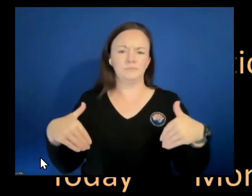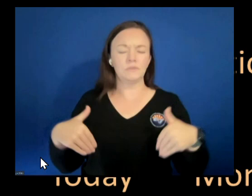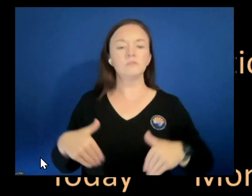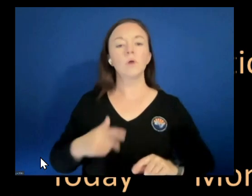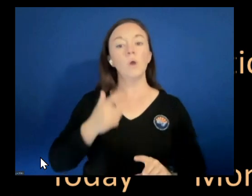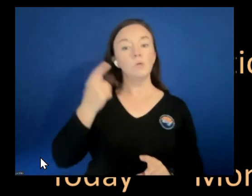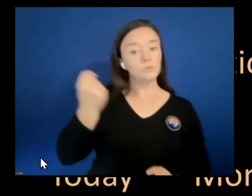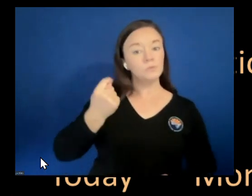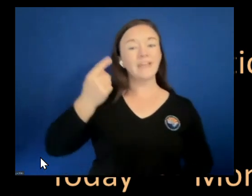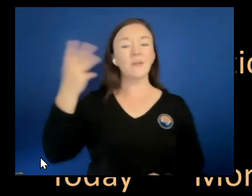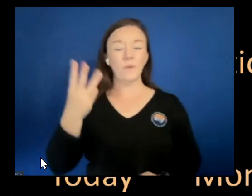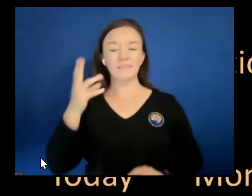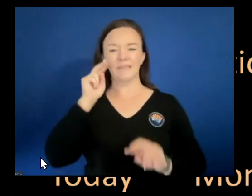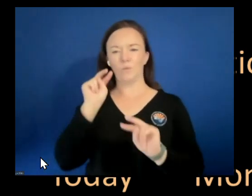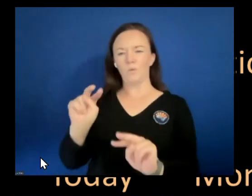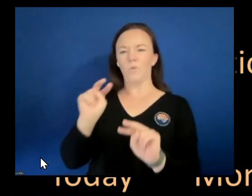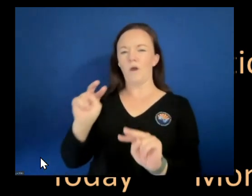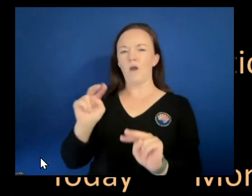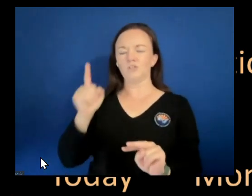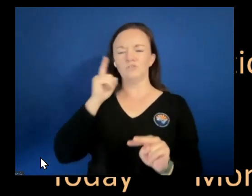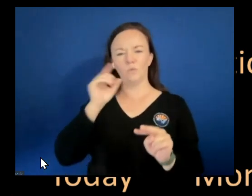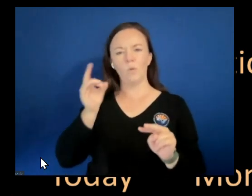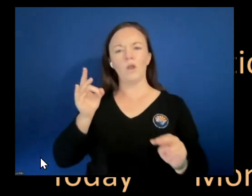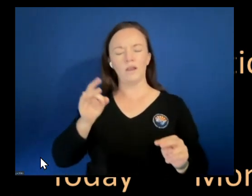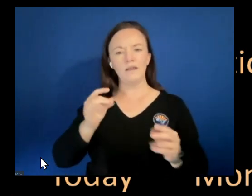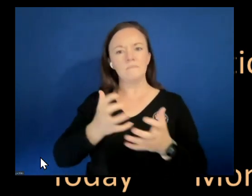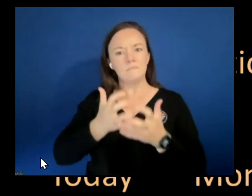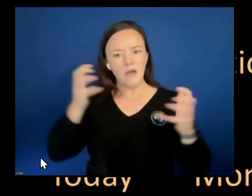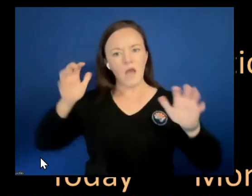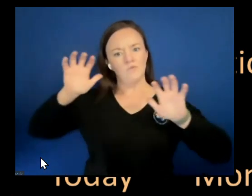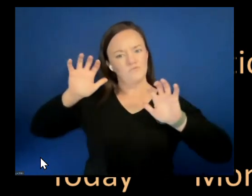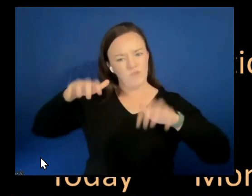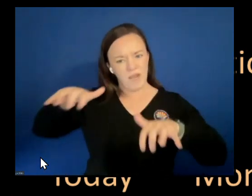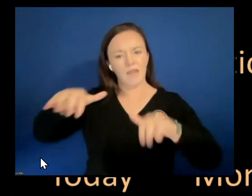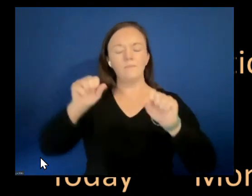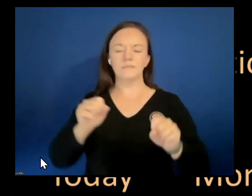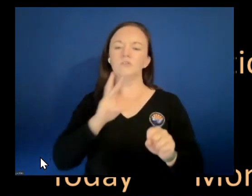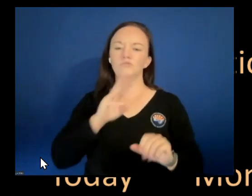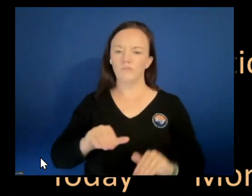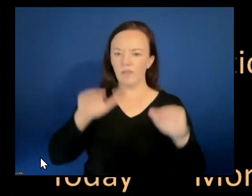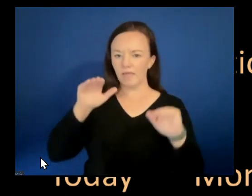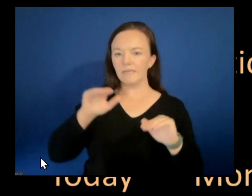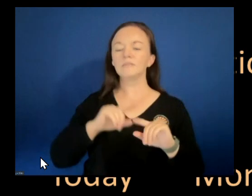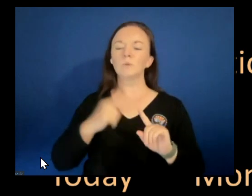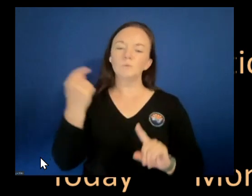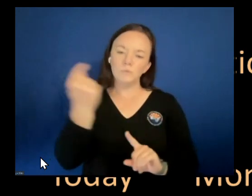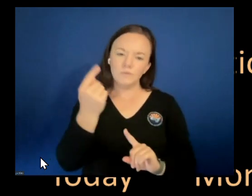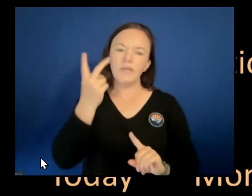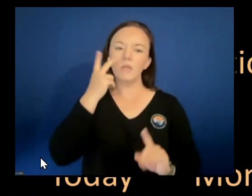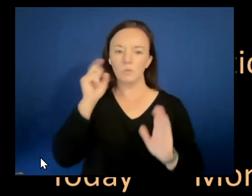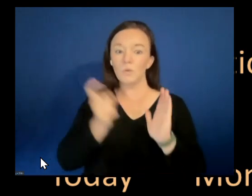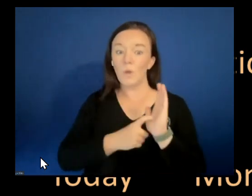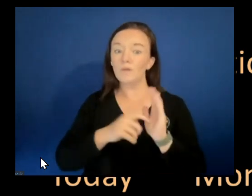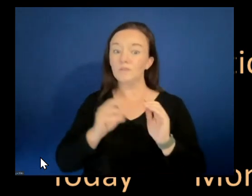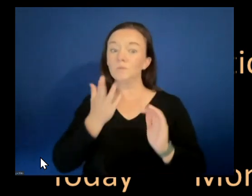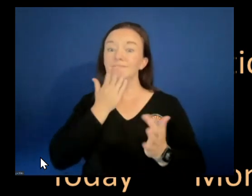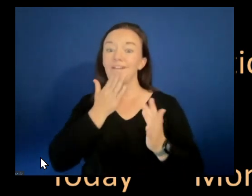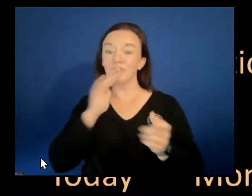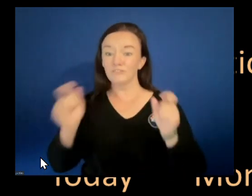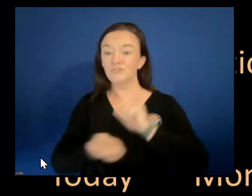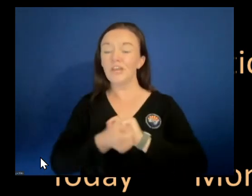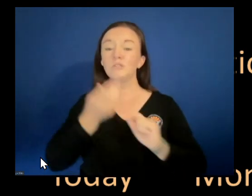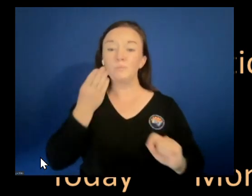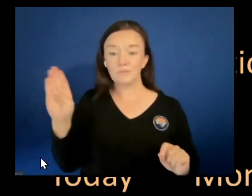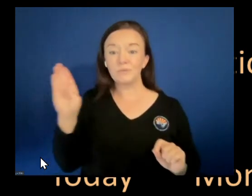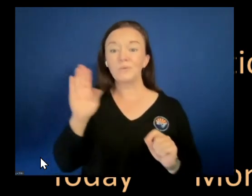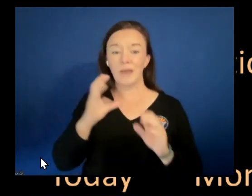watching for potential of very heavy rain. But we do ramp up that day on Tuesday. So you can kind of see today, tomorrow, and Tuesday. And